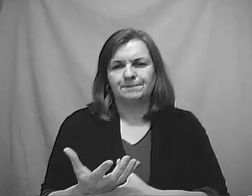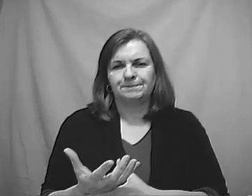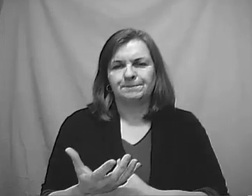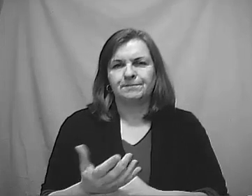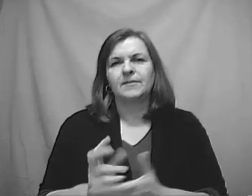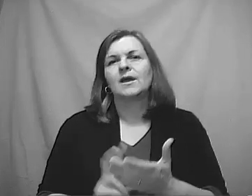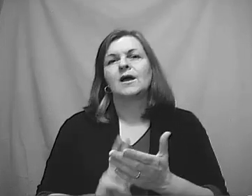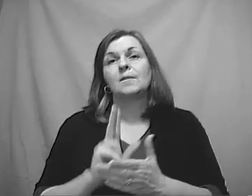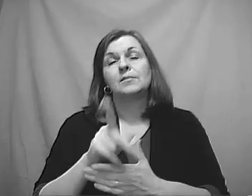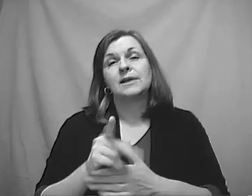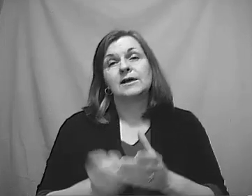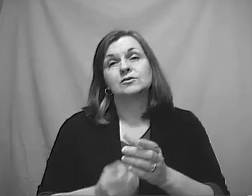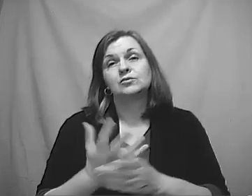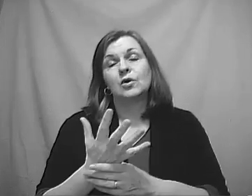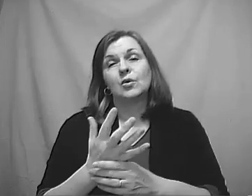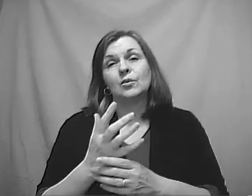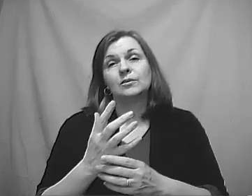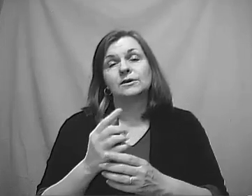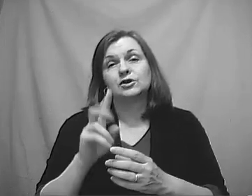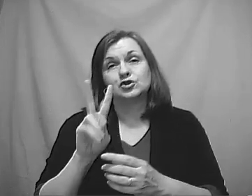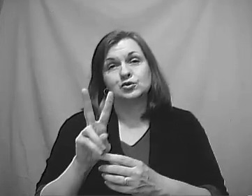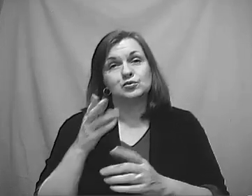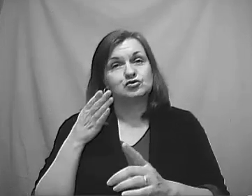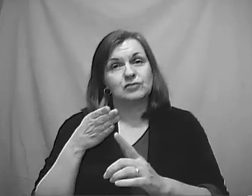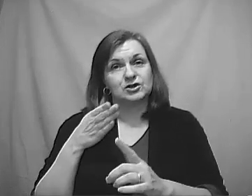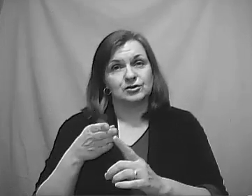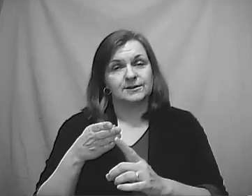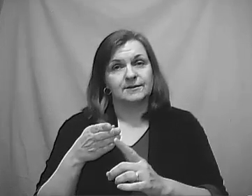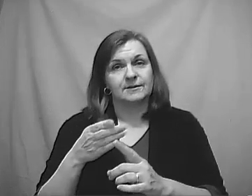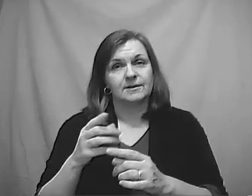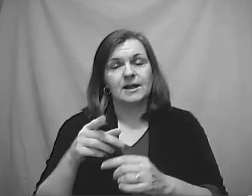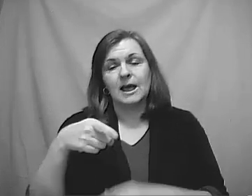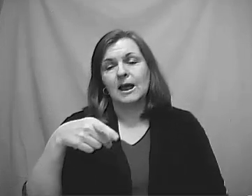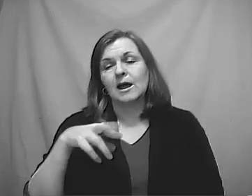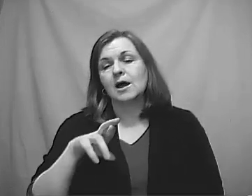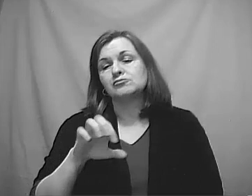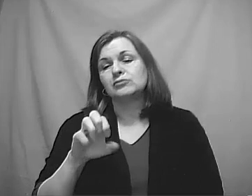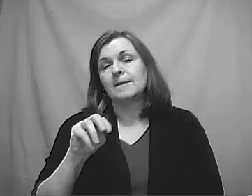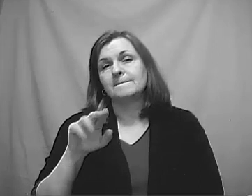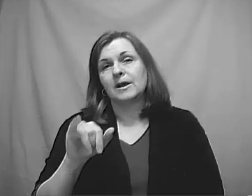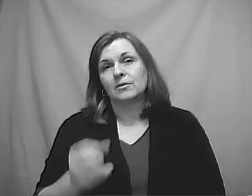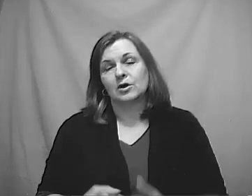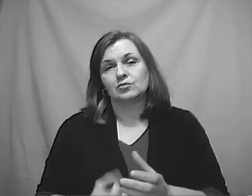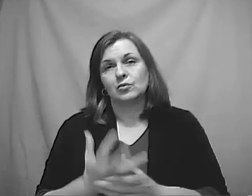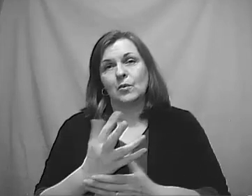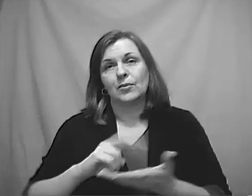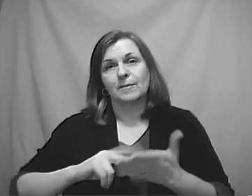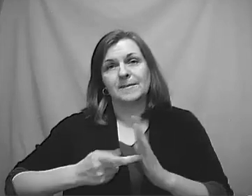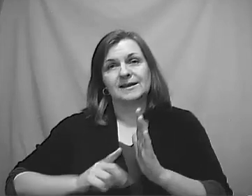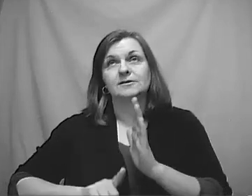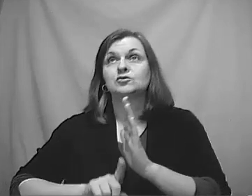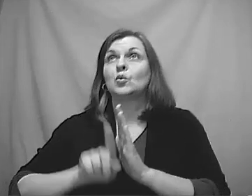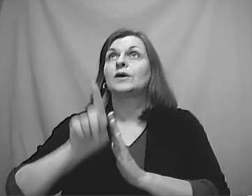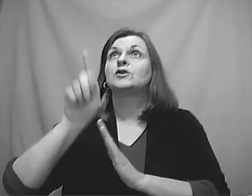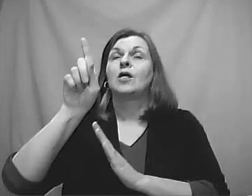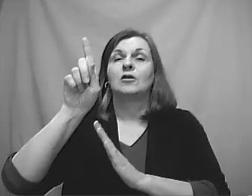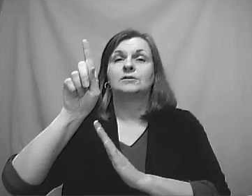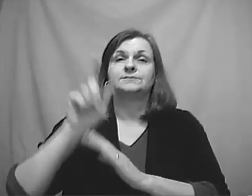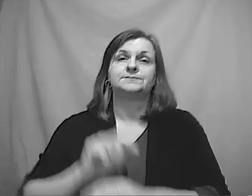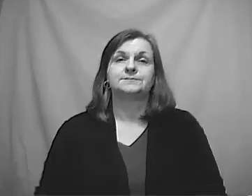grow? Well, plants grow in two directions. Primary growth is